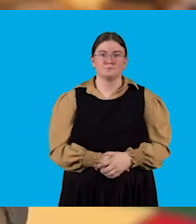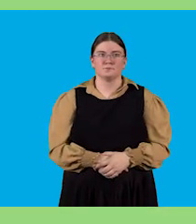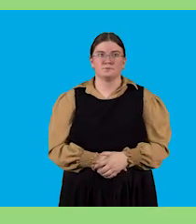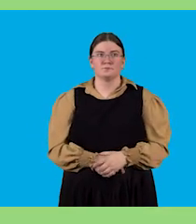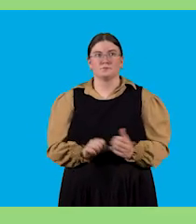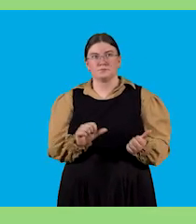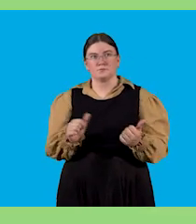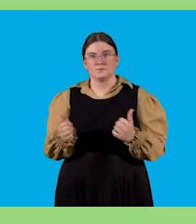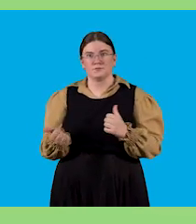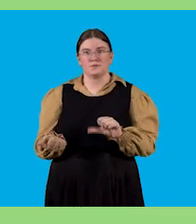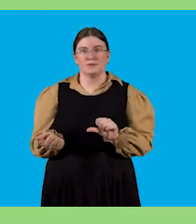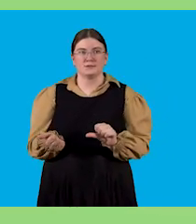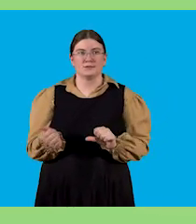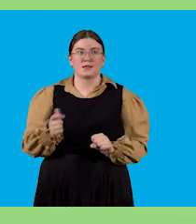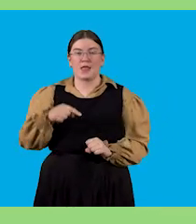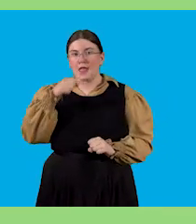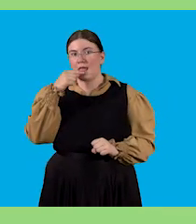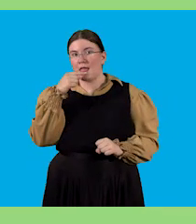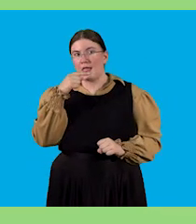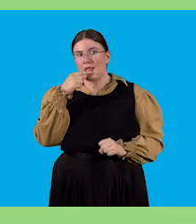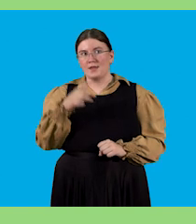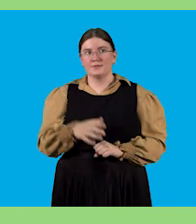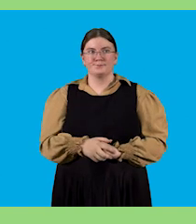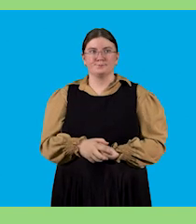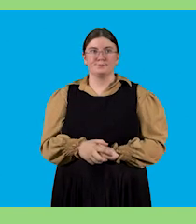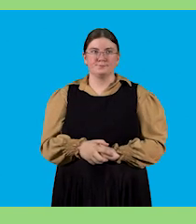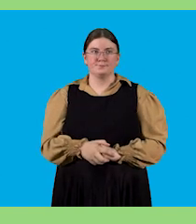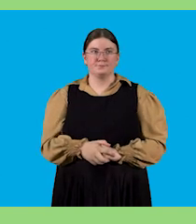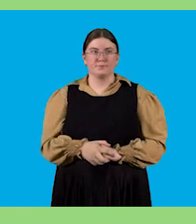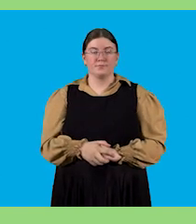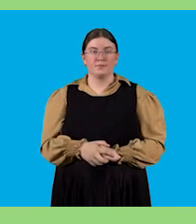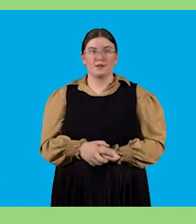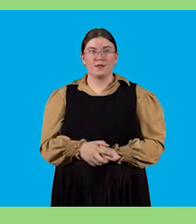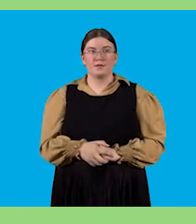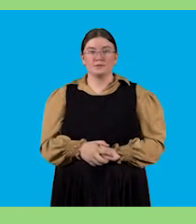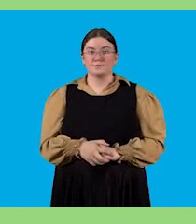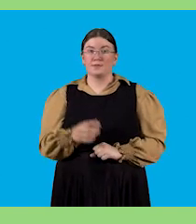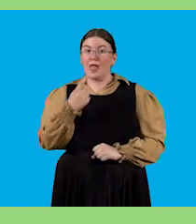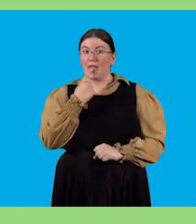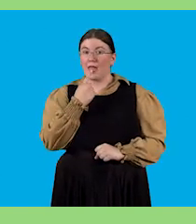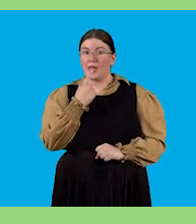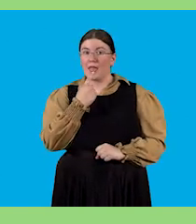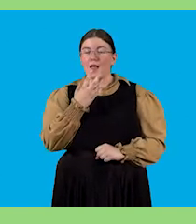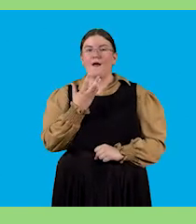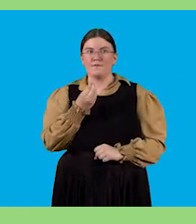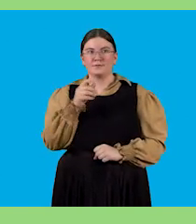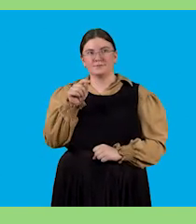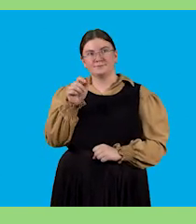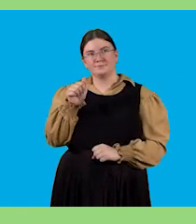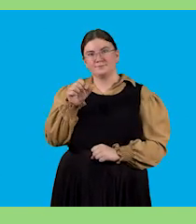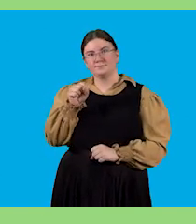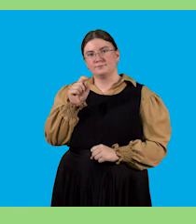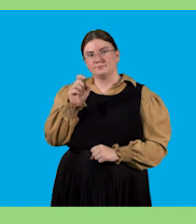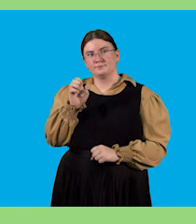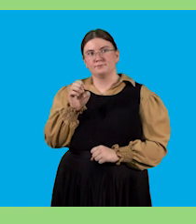The next process is related to tasting. And then the taste buds, we have taste buds on our tongue that can